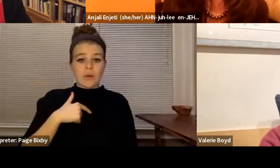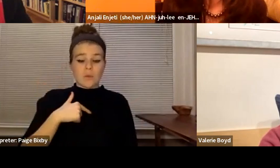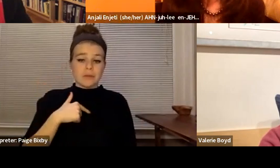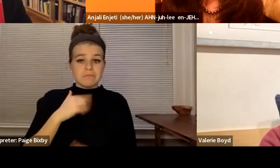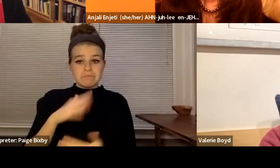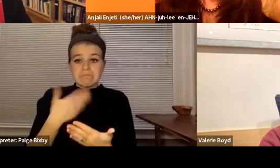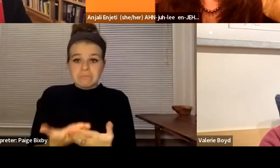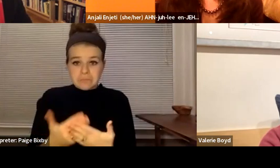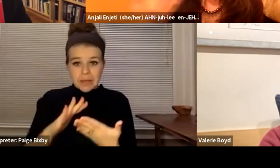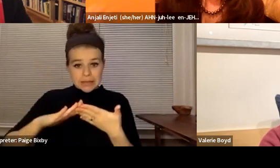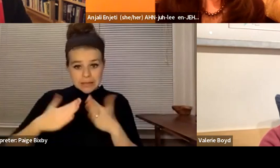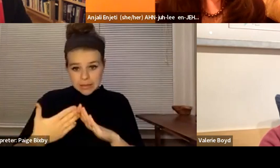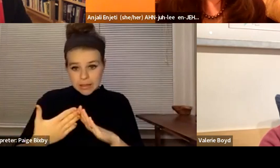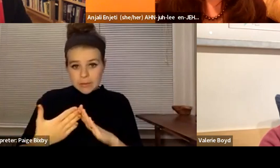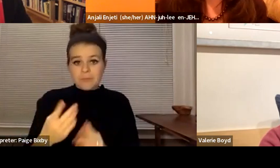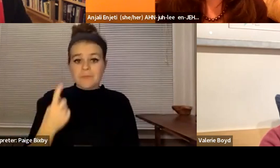that